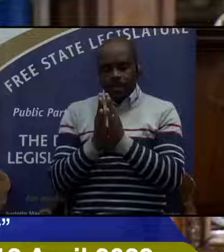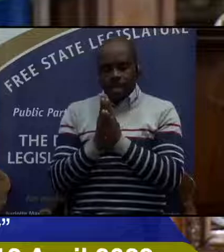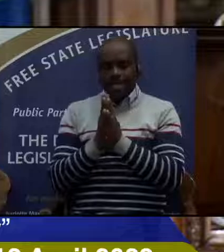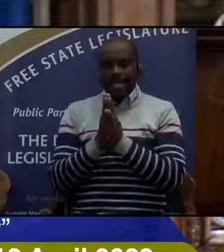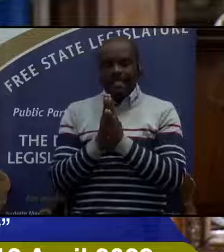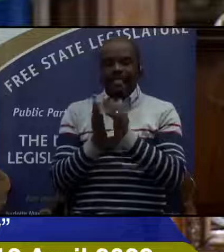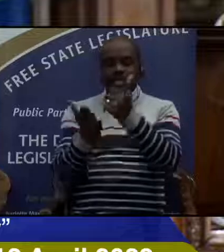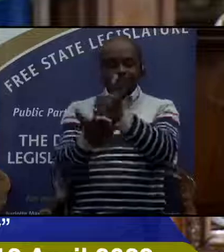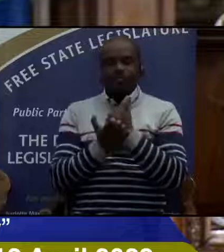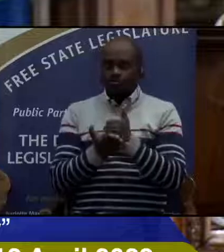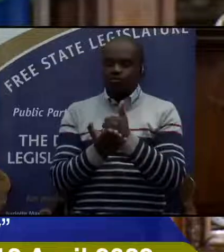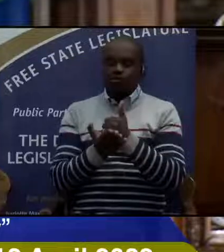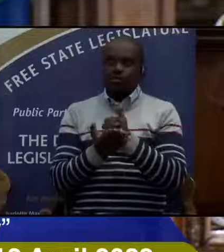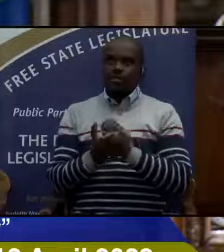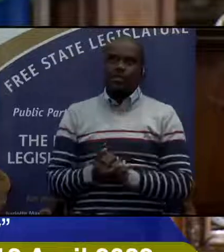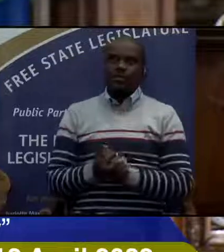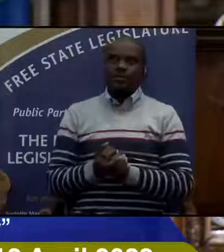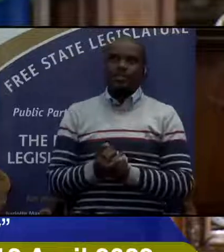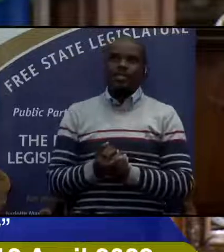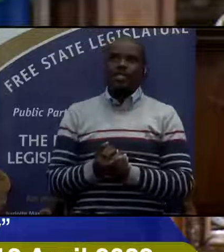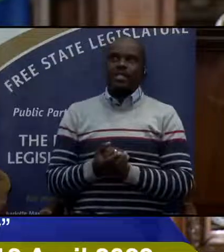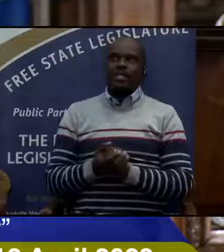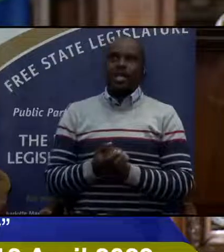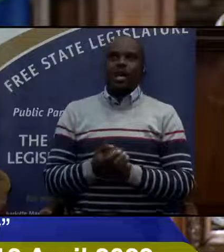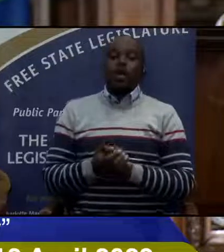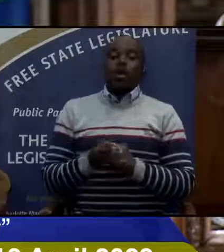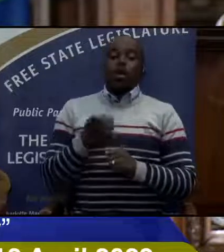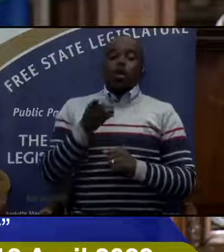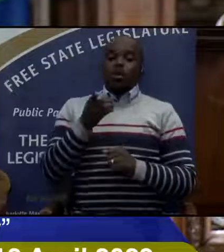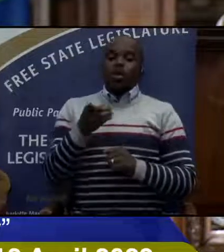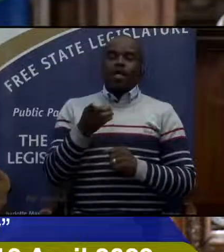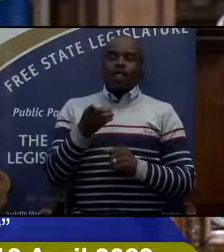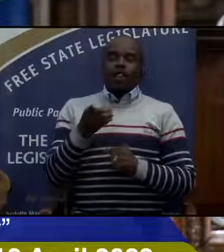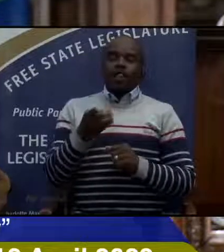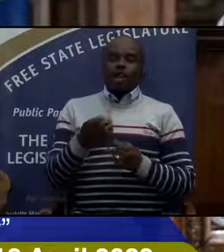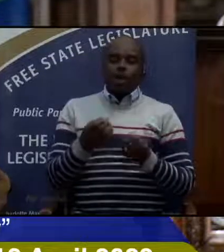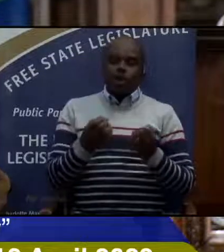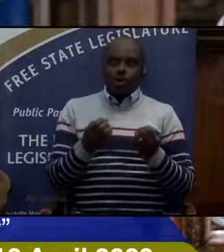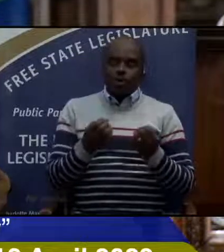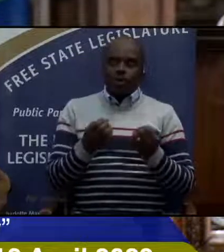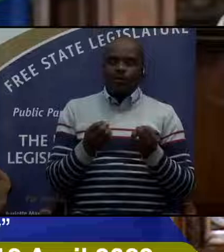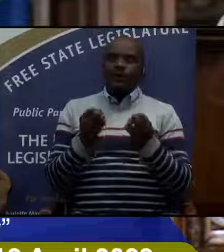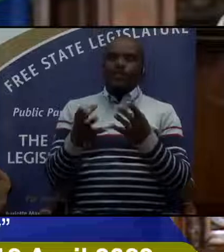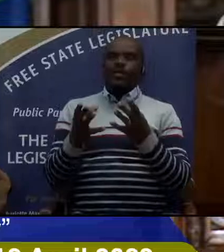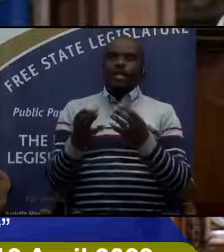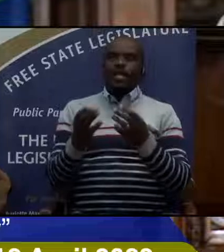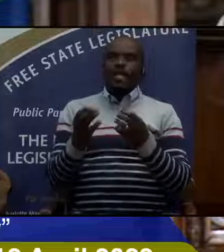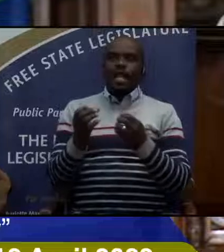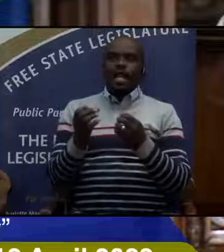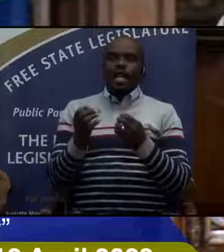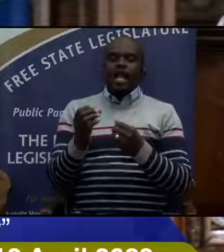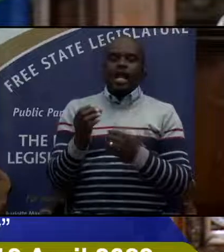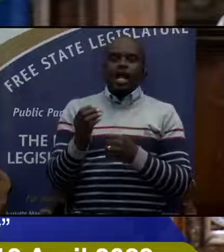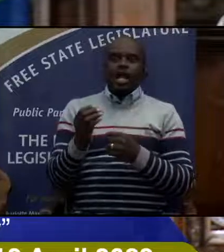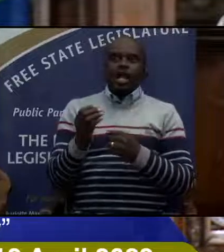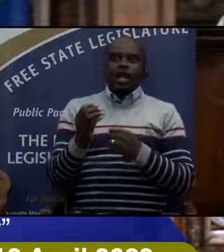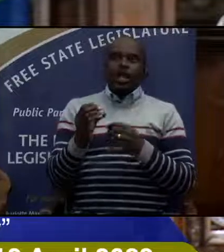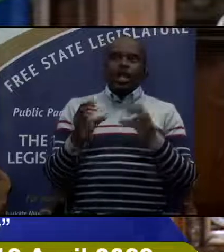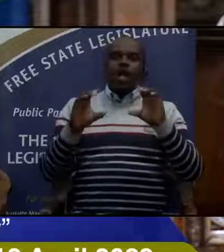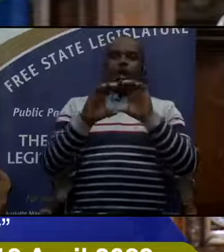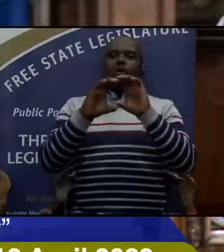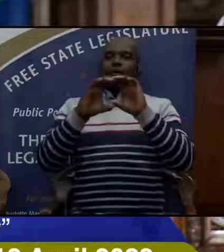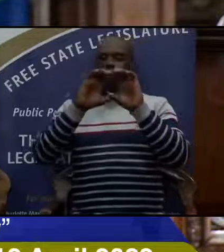us establish a commission that will look into the living conditions